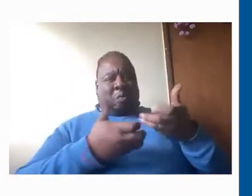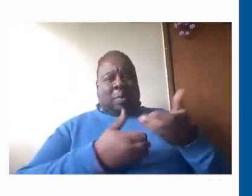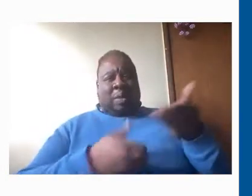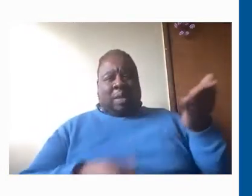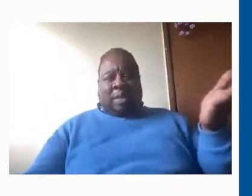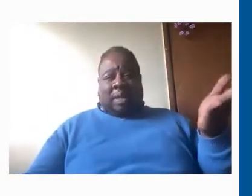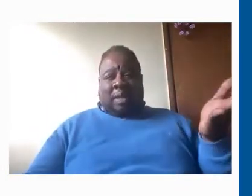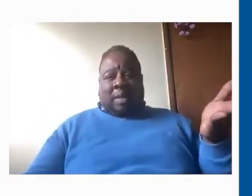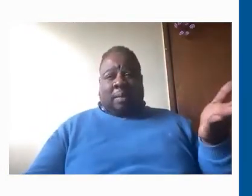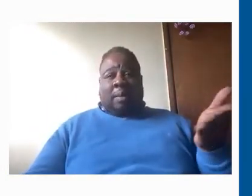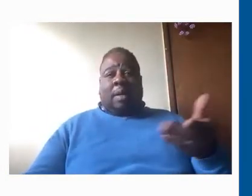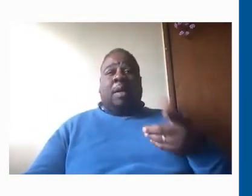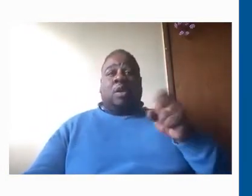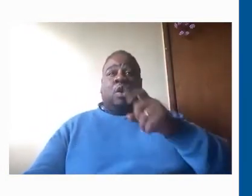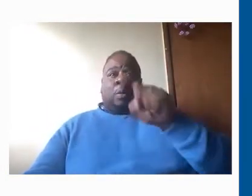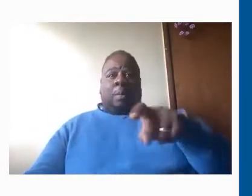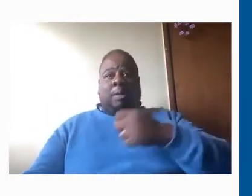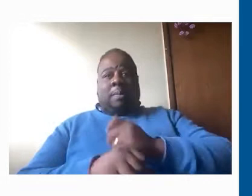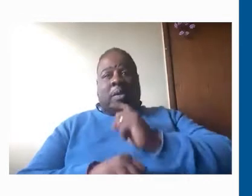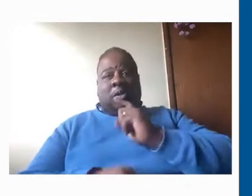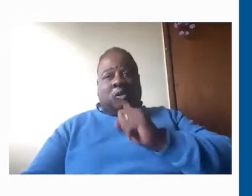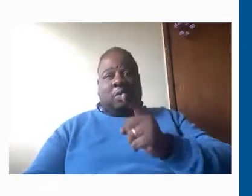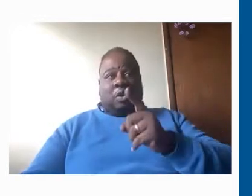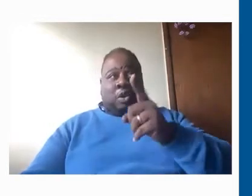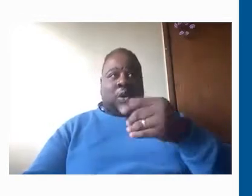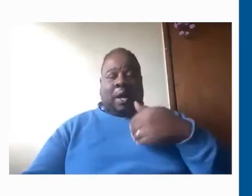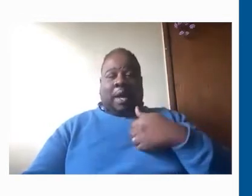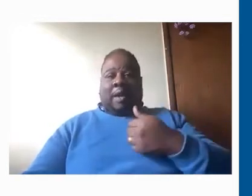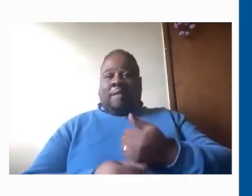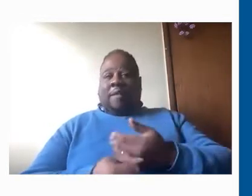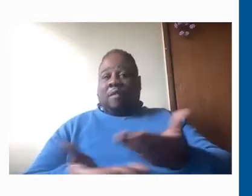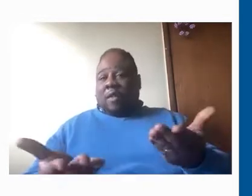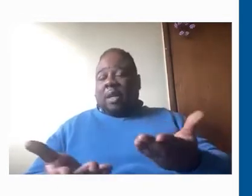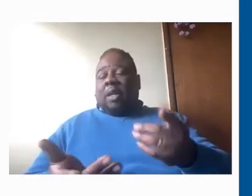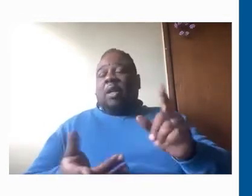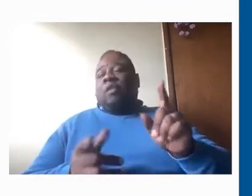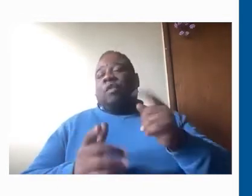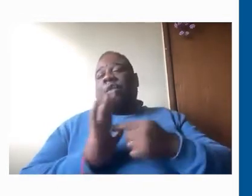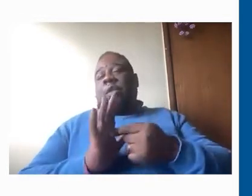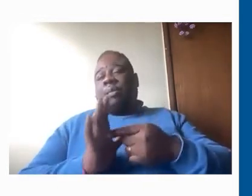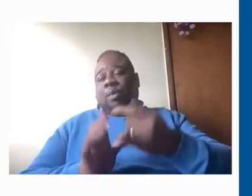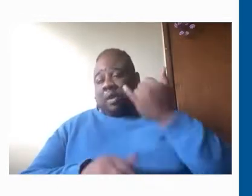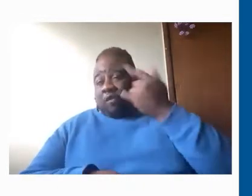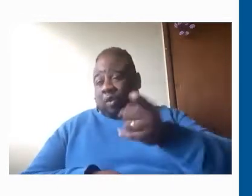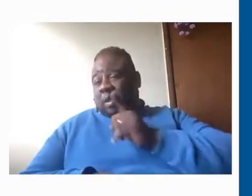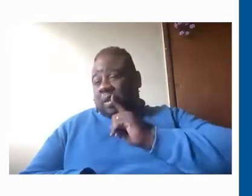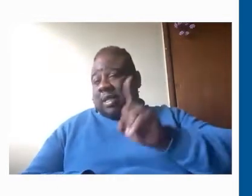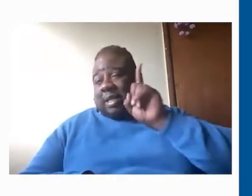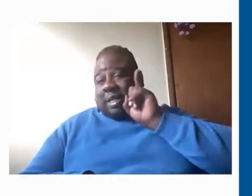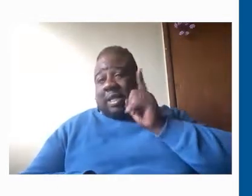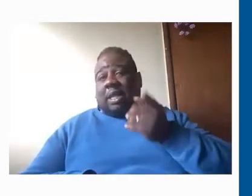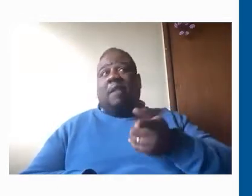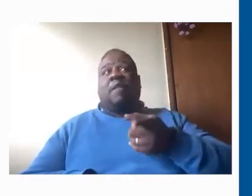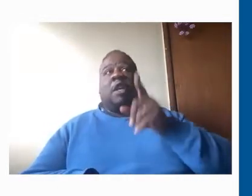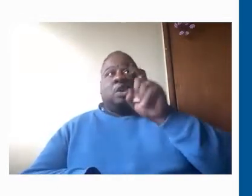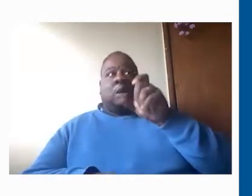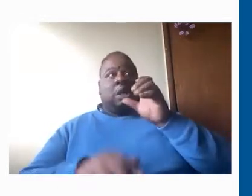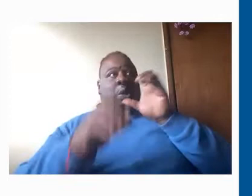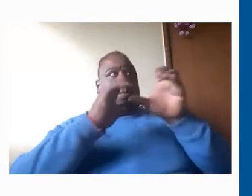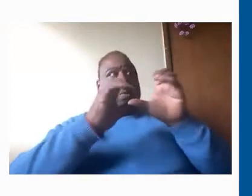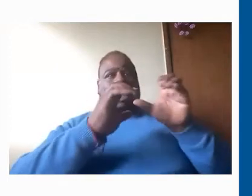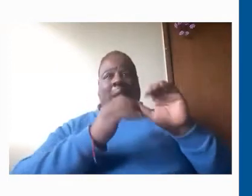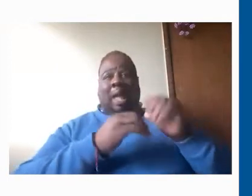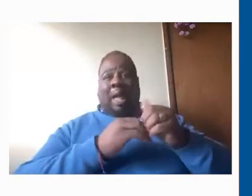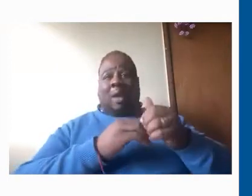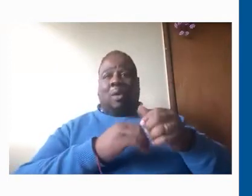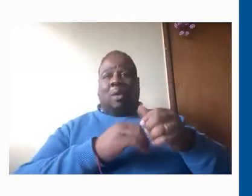have my hearing aids or other assistive communication devices? In addition, if someone is blind or low vision, communication is